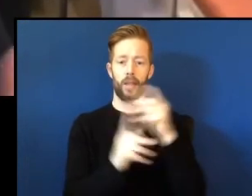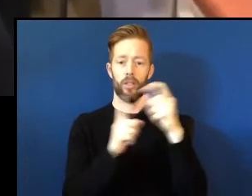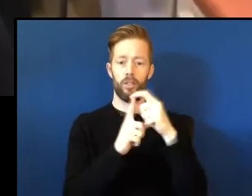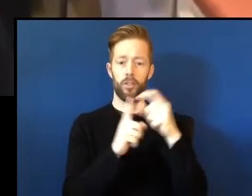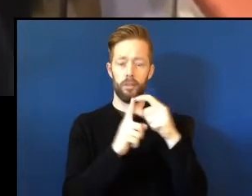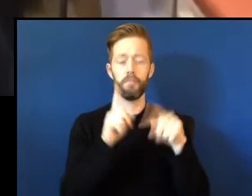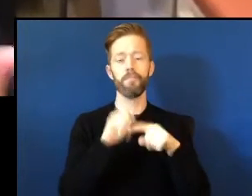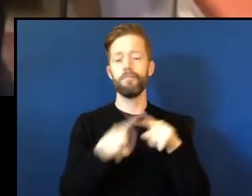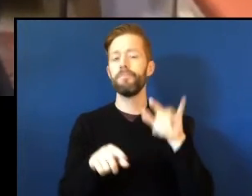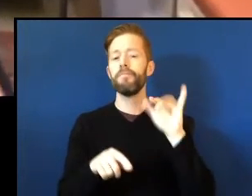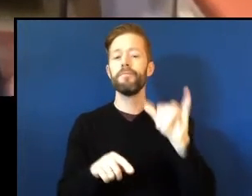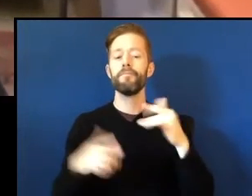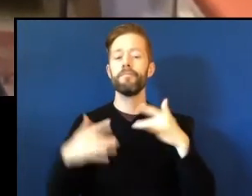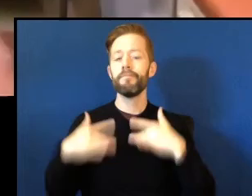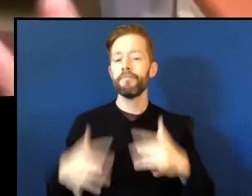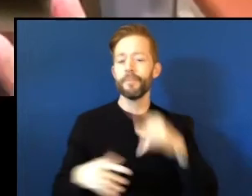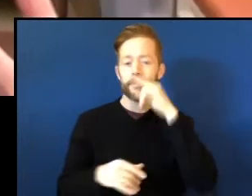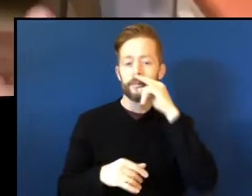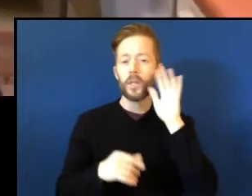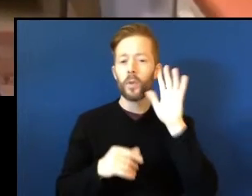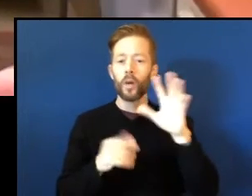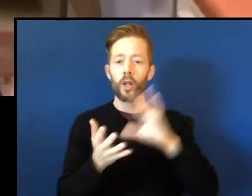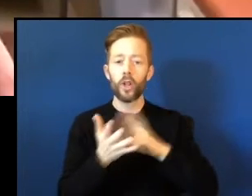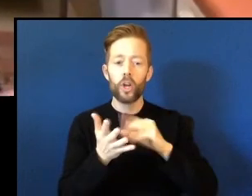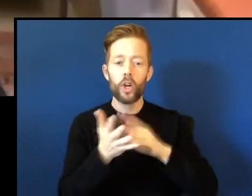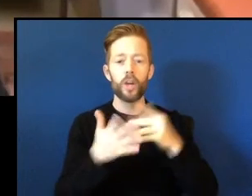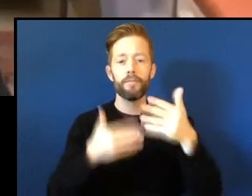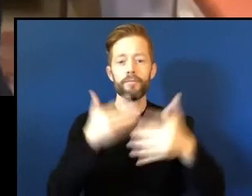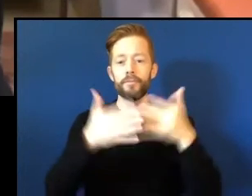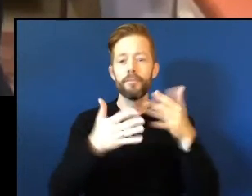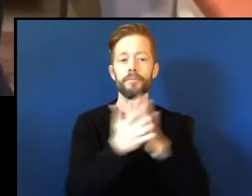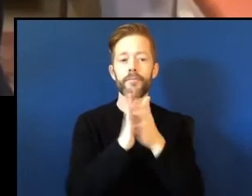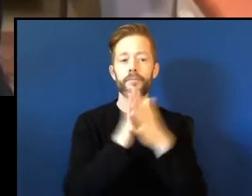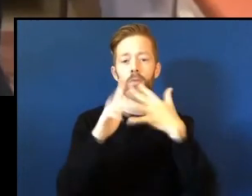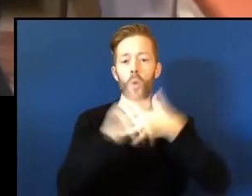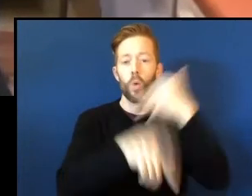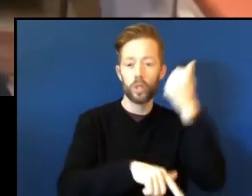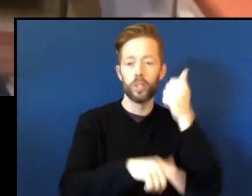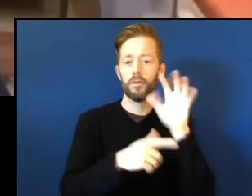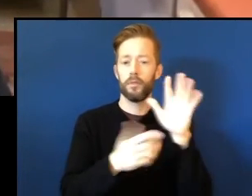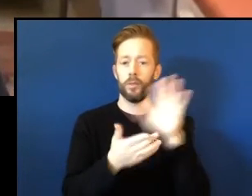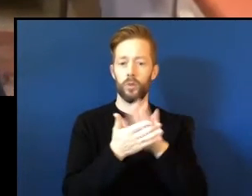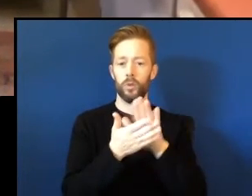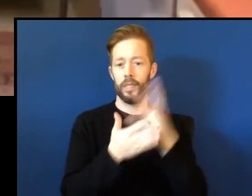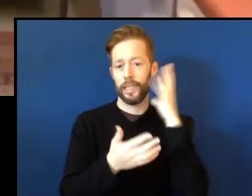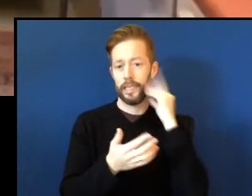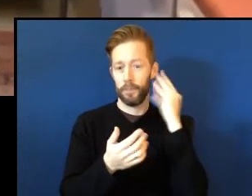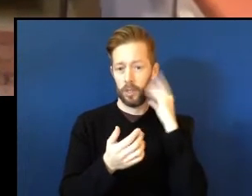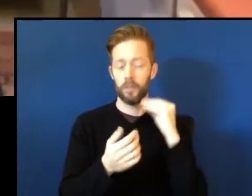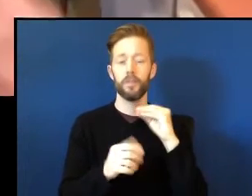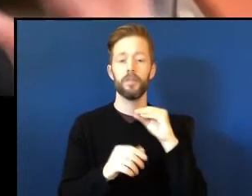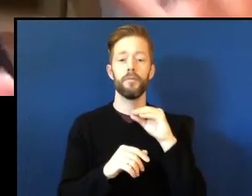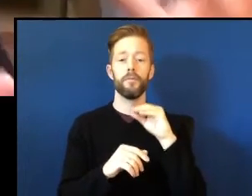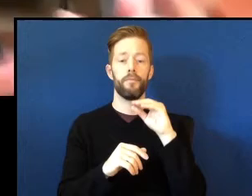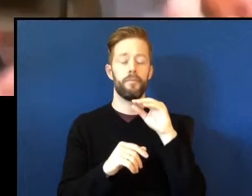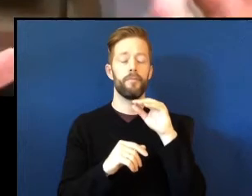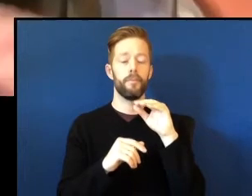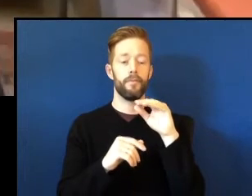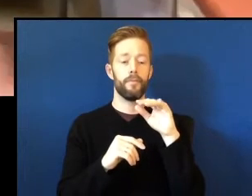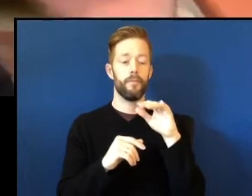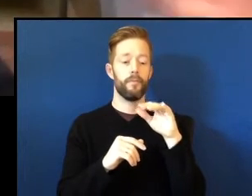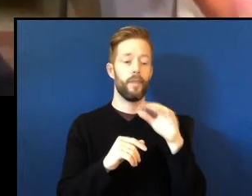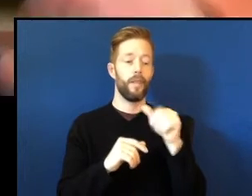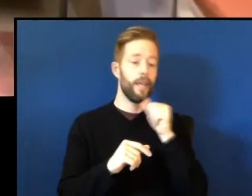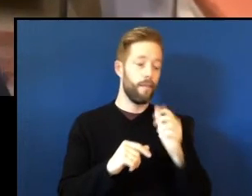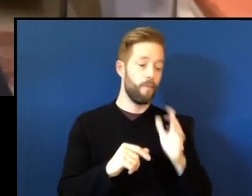But that's part of what kids will learn as they get older and as a part of their schooling experience is to move from the informal terms to the